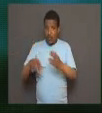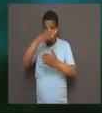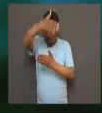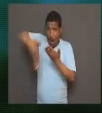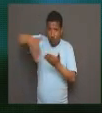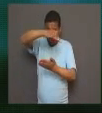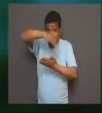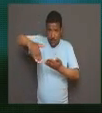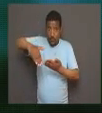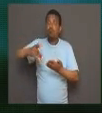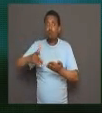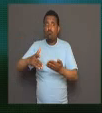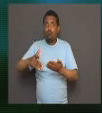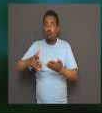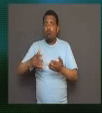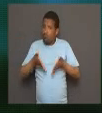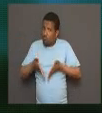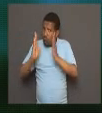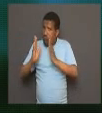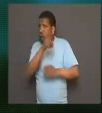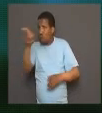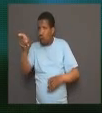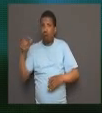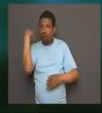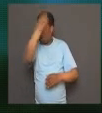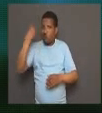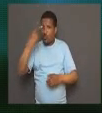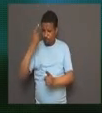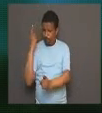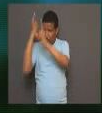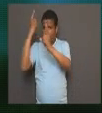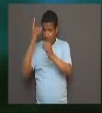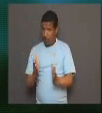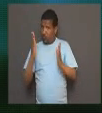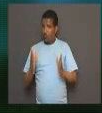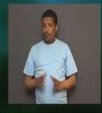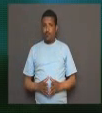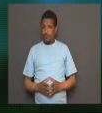allow you to place features appropriately.